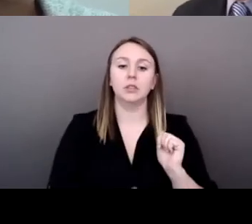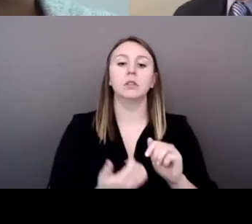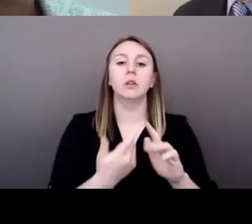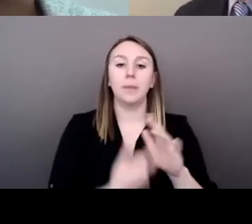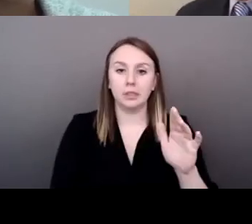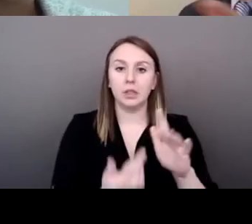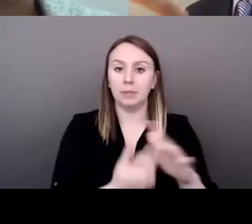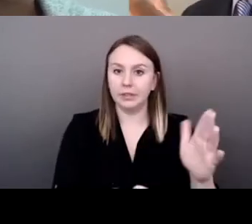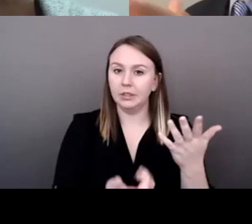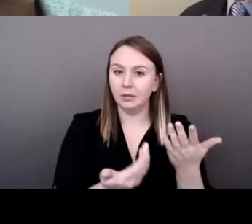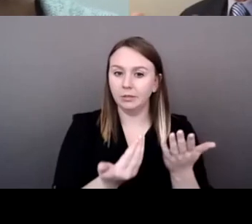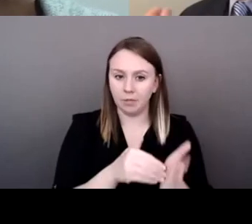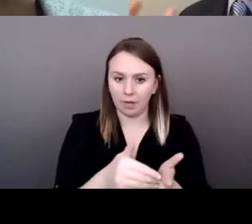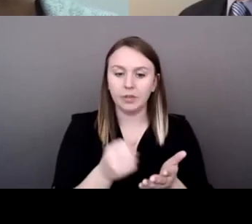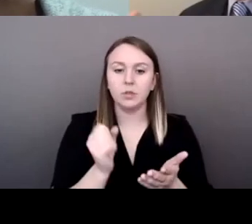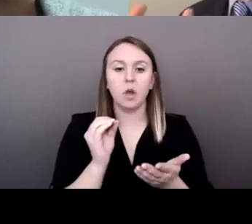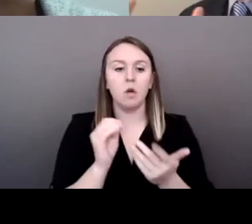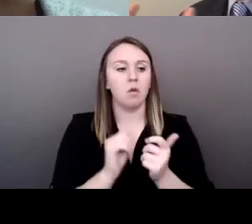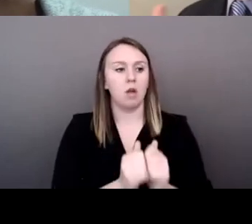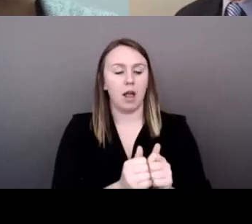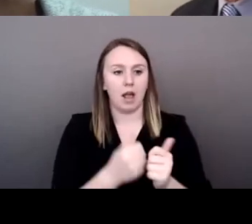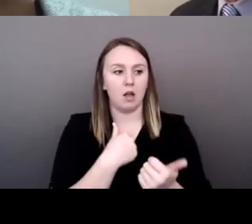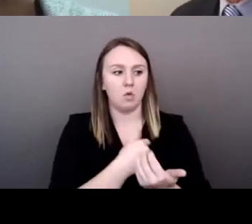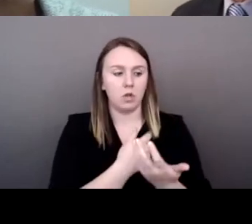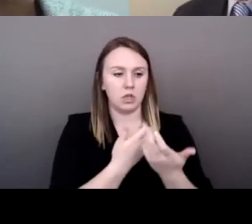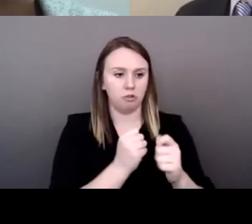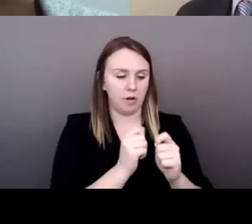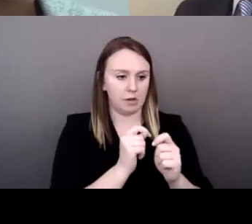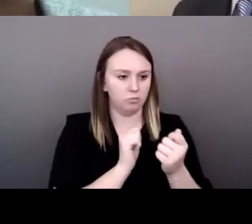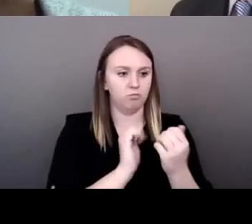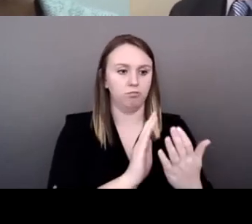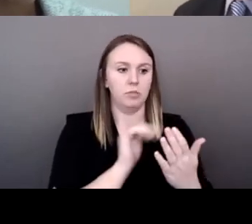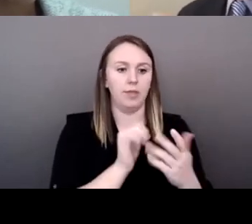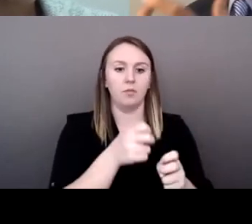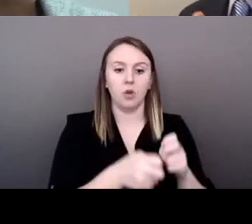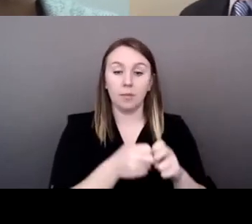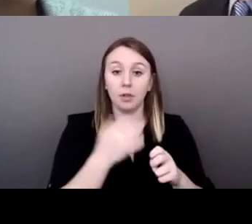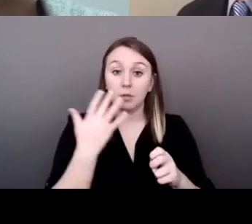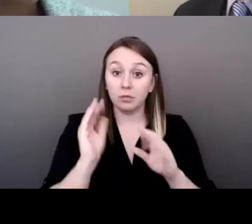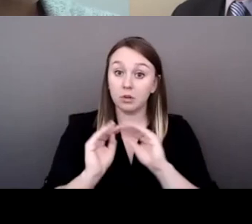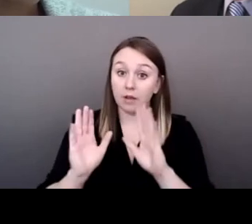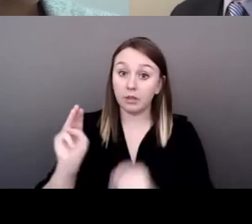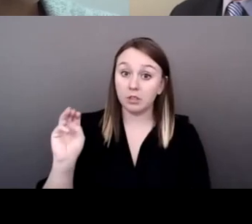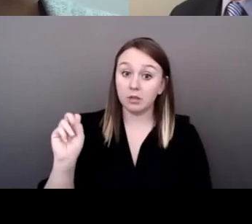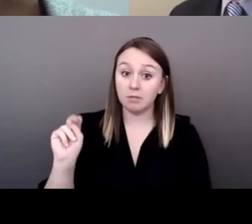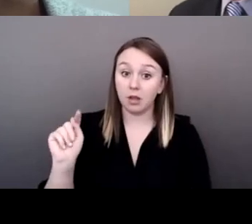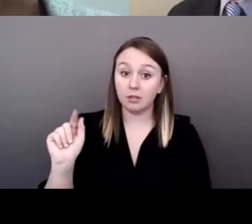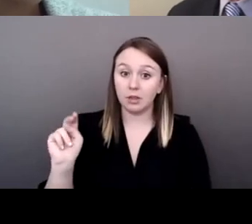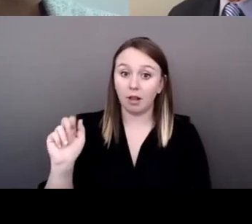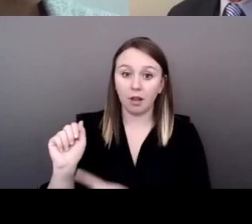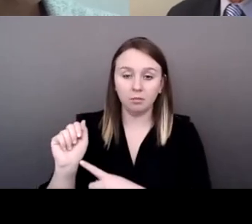So, how do we wrap our hands around that problem? Because obviously in Montana, that is